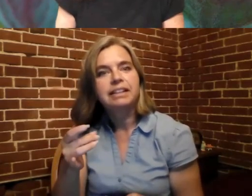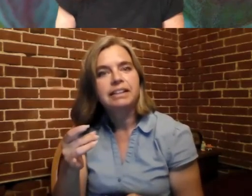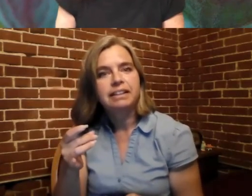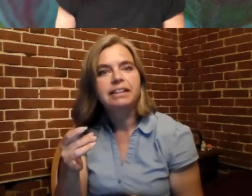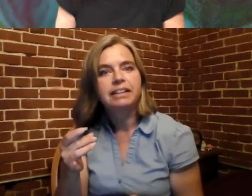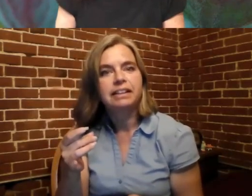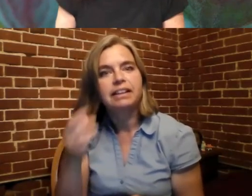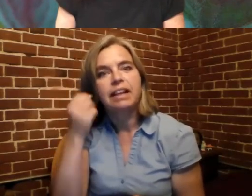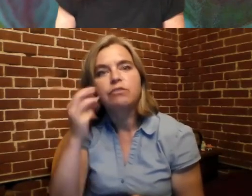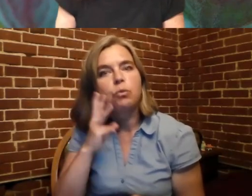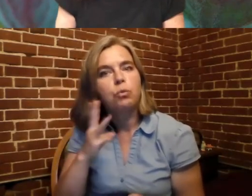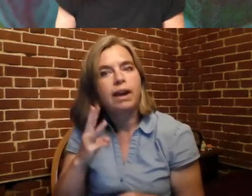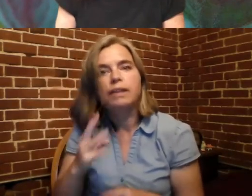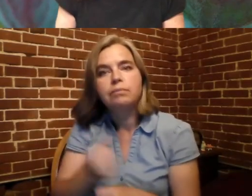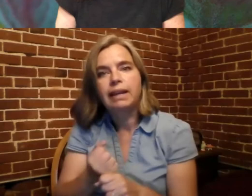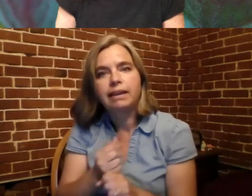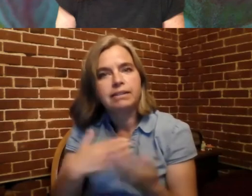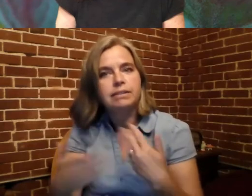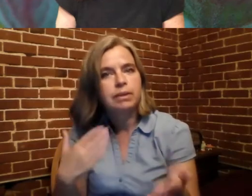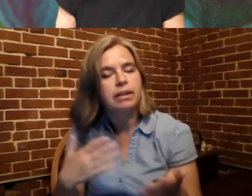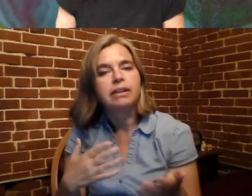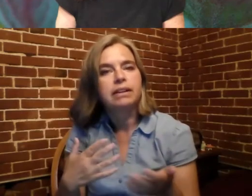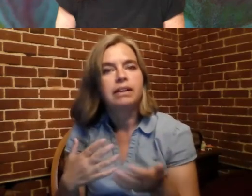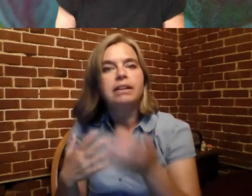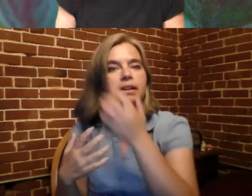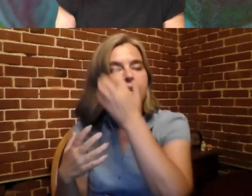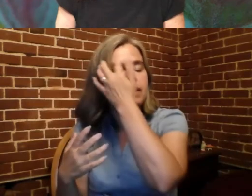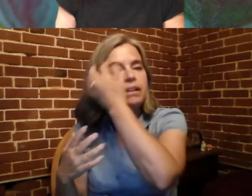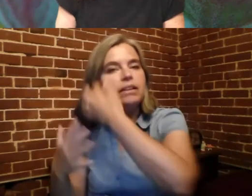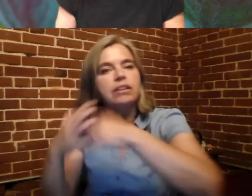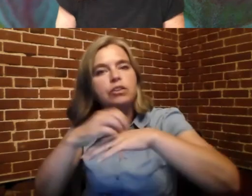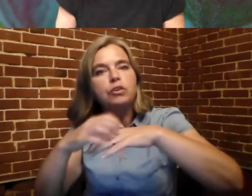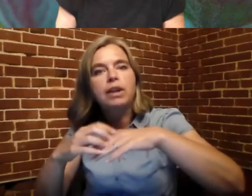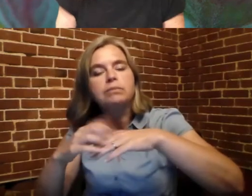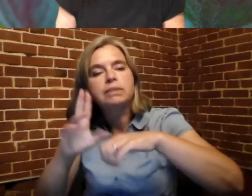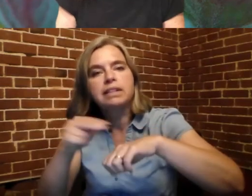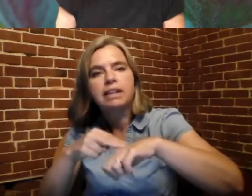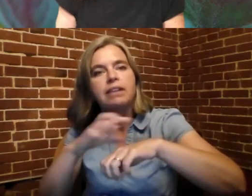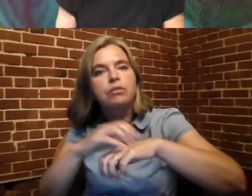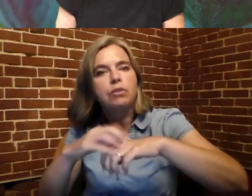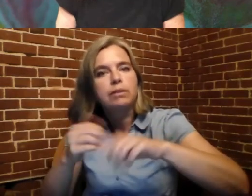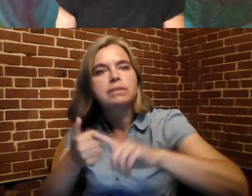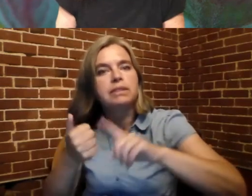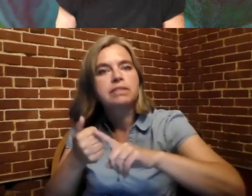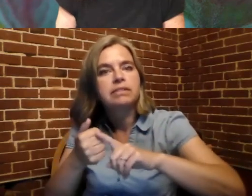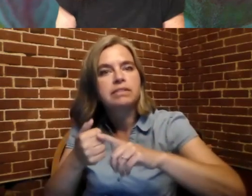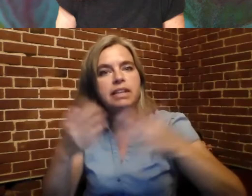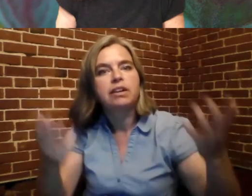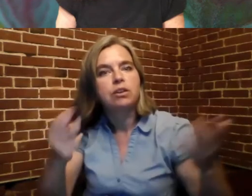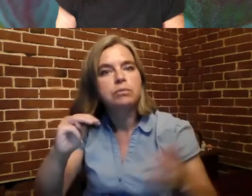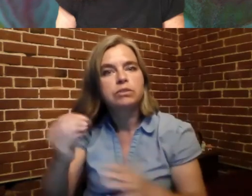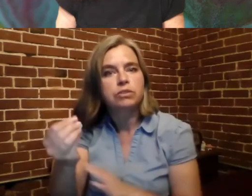making wine out of it. I know that because these grapes, a lot of these native grapes, are here in Missouri, people